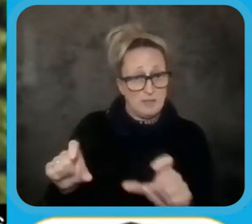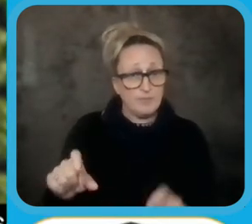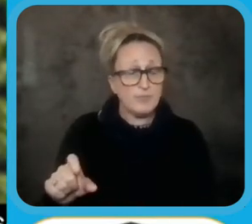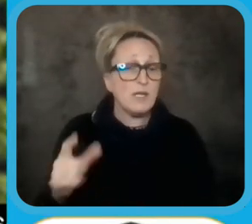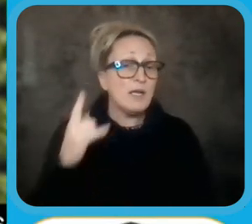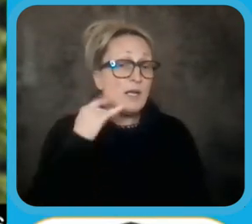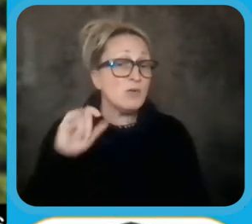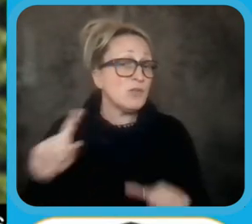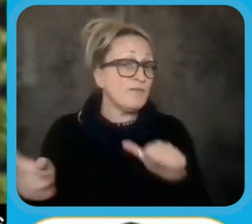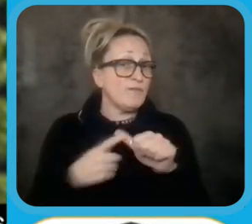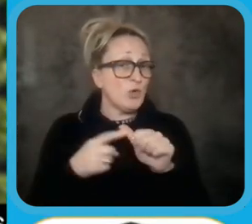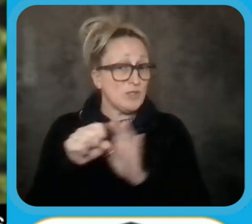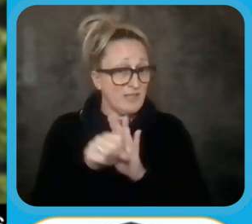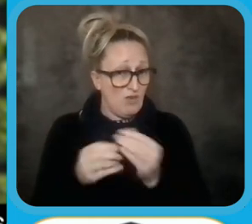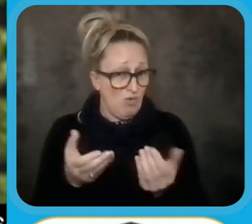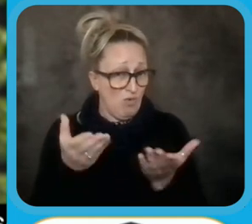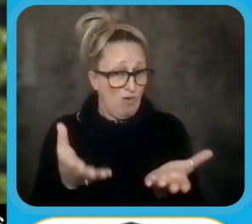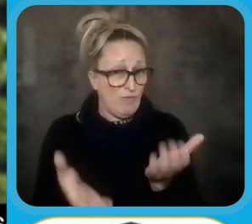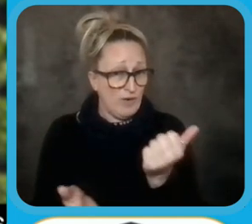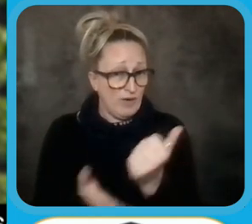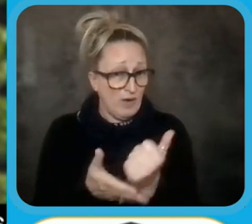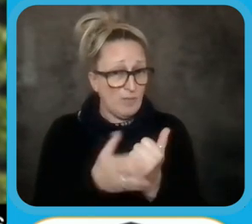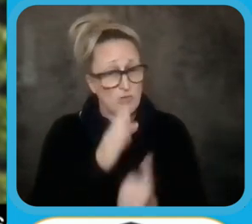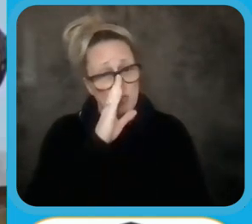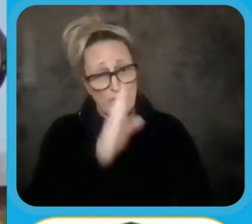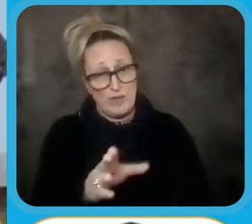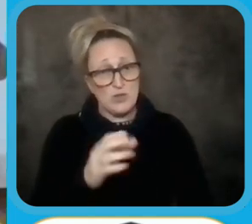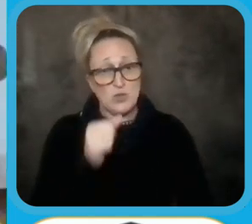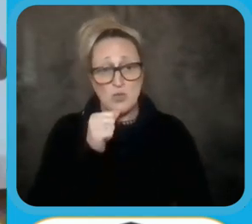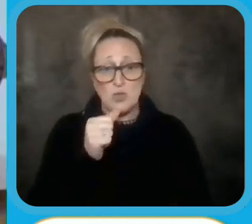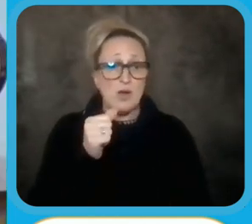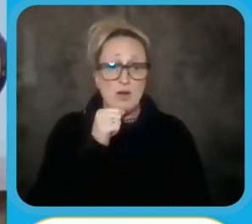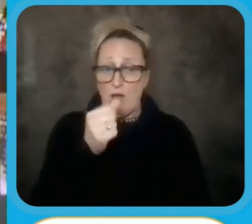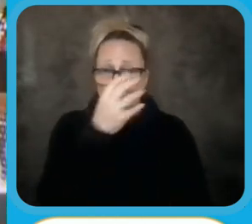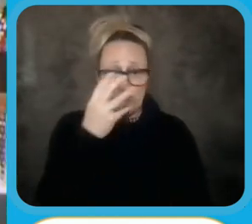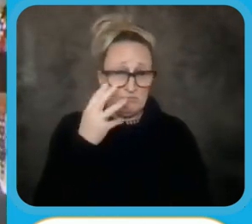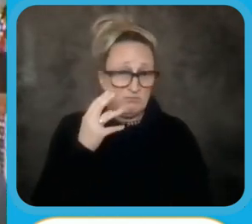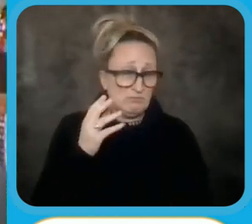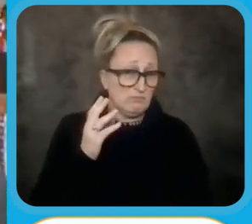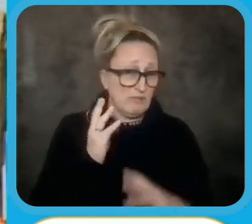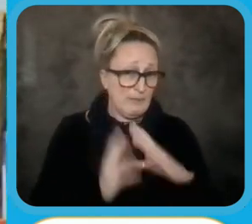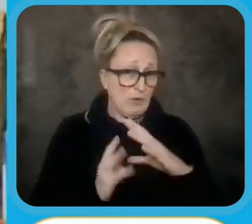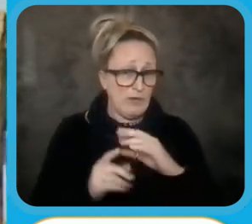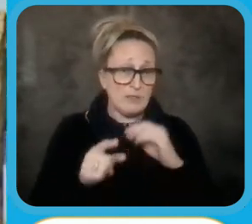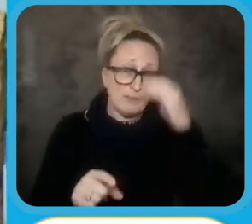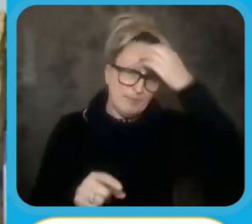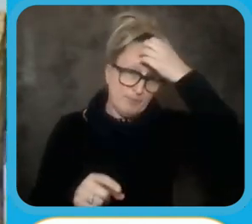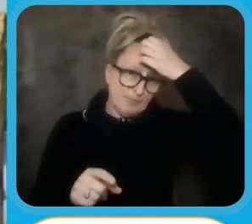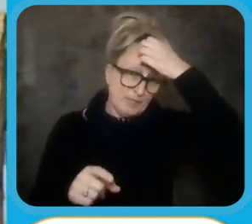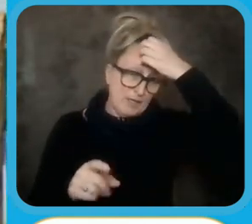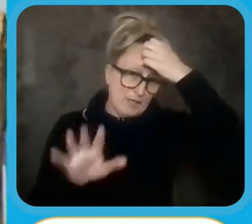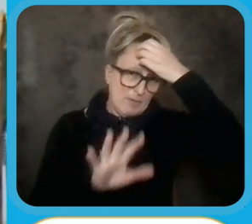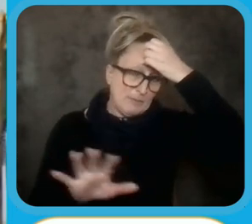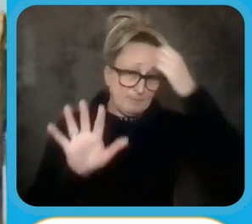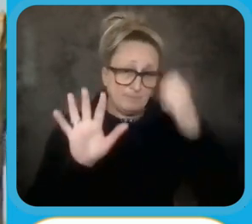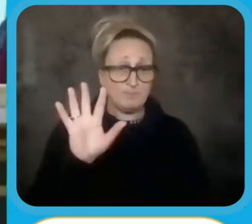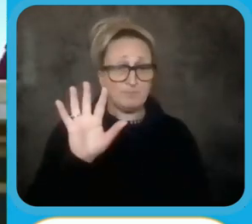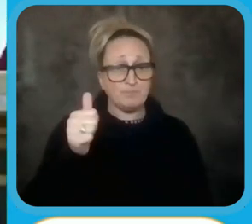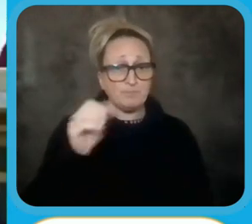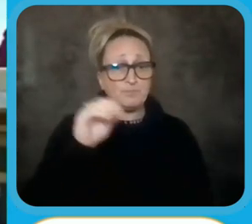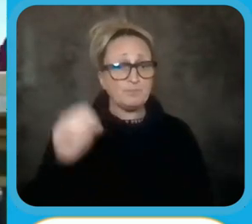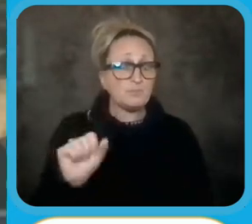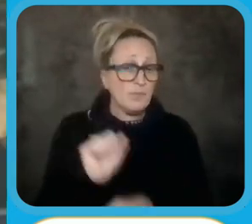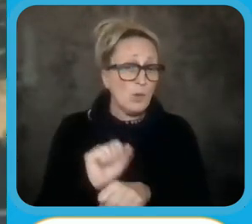first state offering assistance directly to undocumented immigrants. Governor Gavin Newsom estimated 10% of the state's workforce